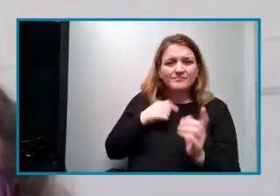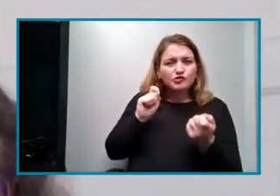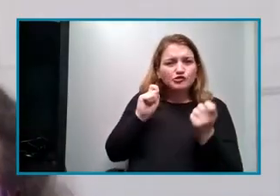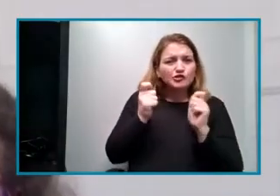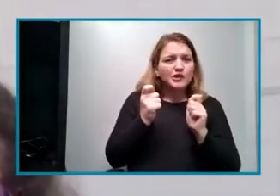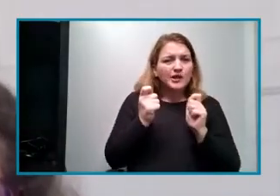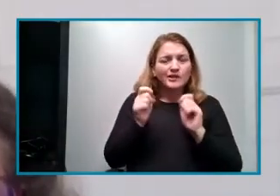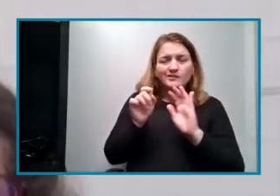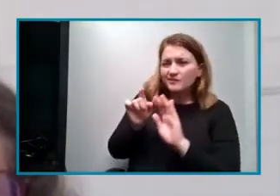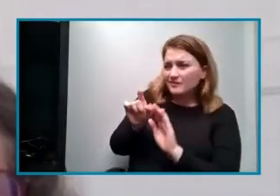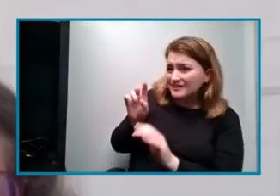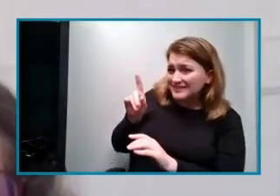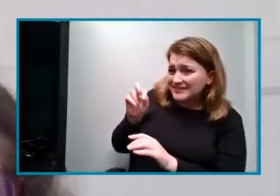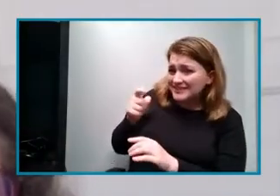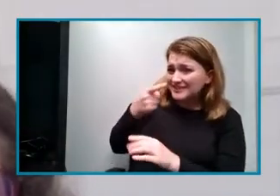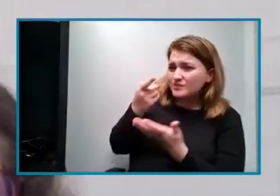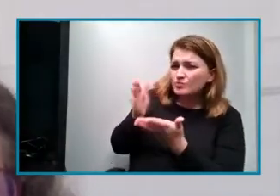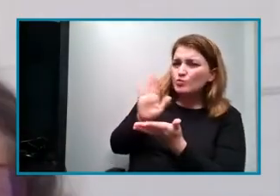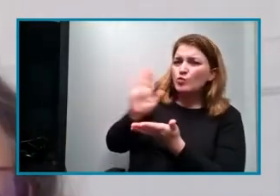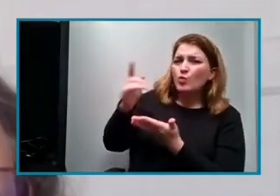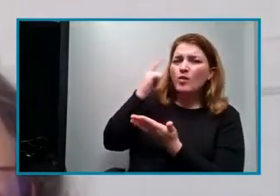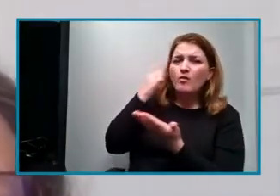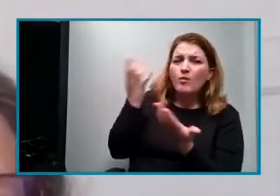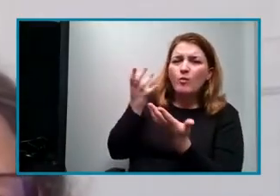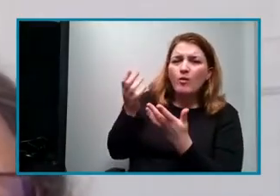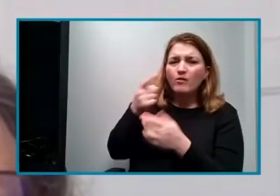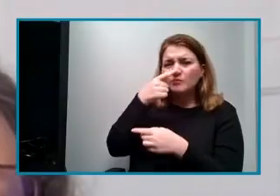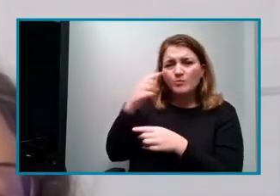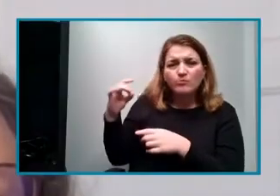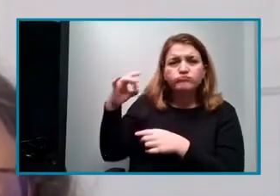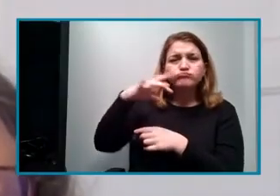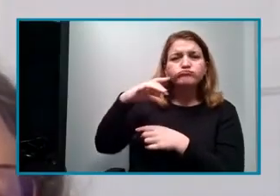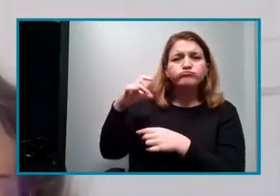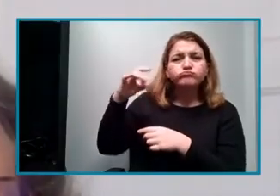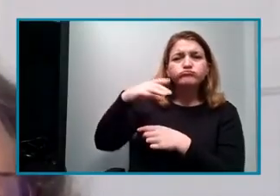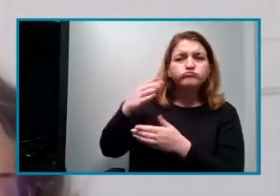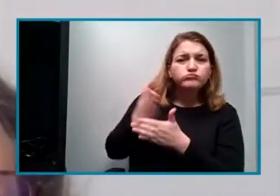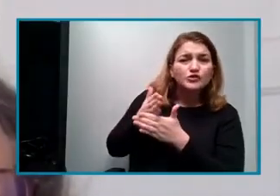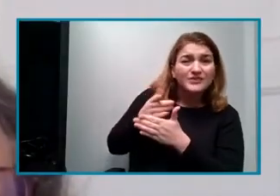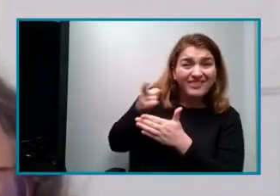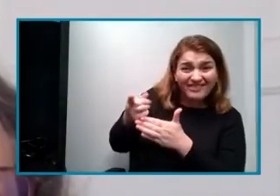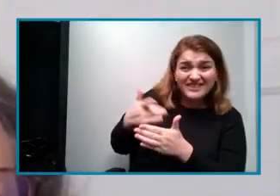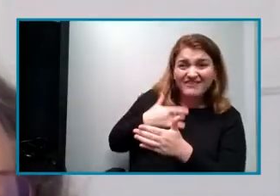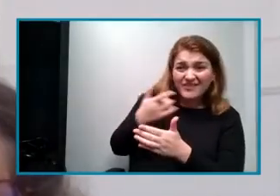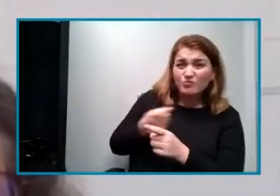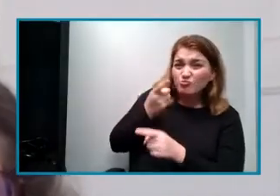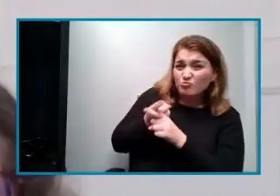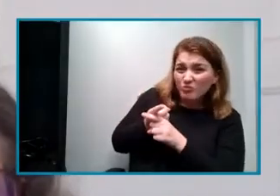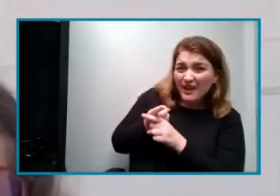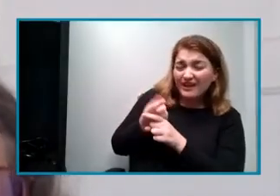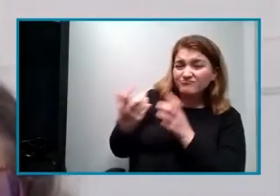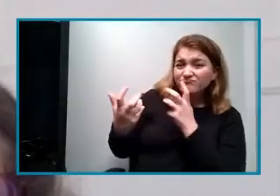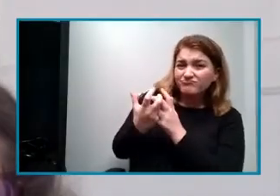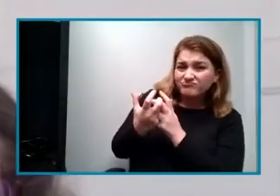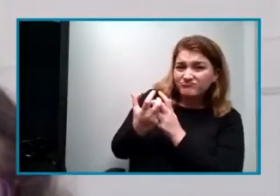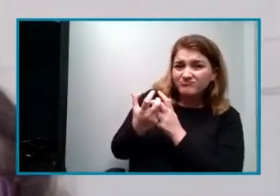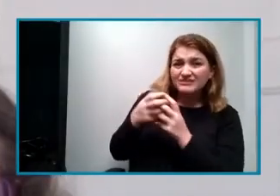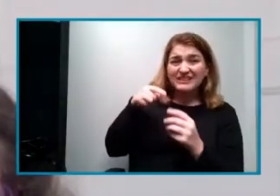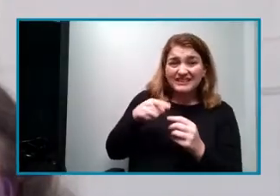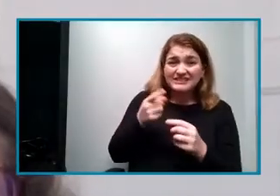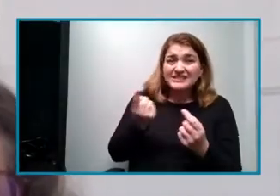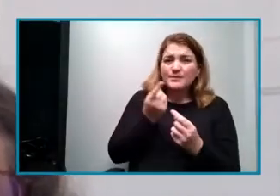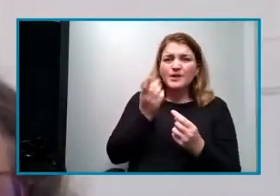from Denise as to, does this feel real? And is this something that